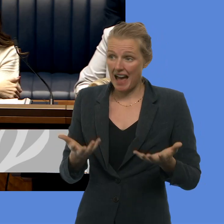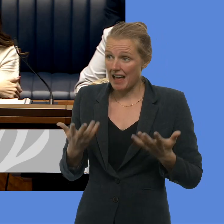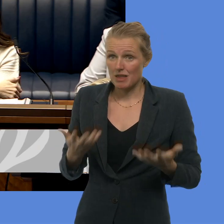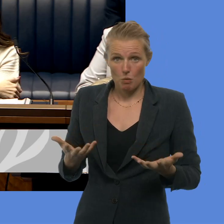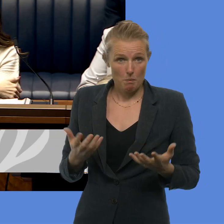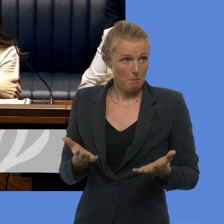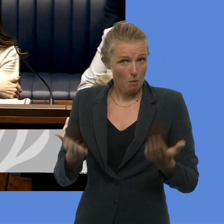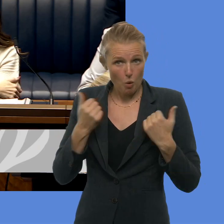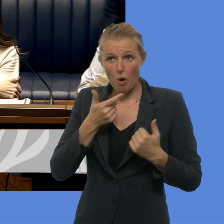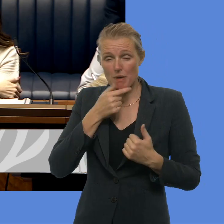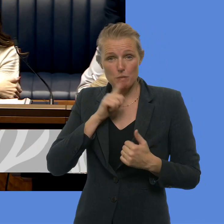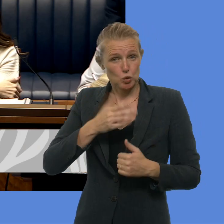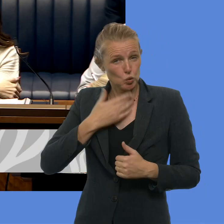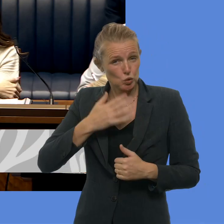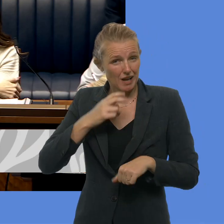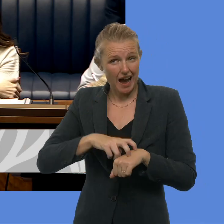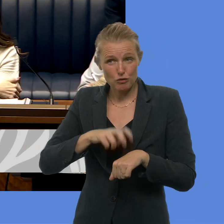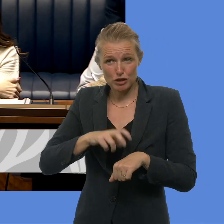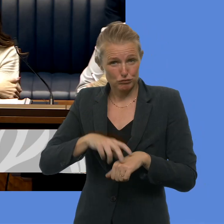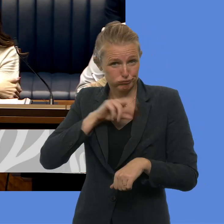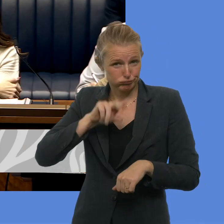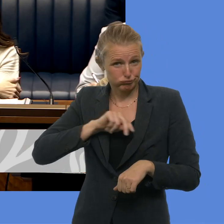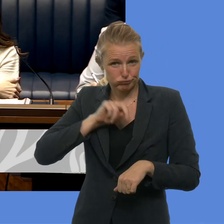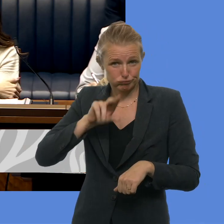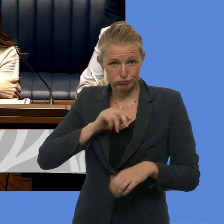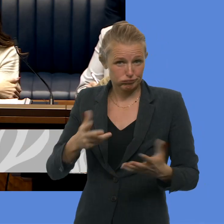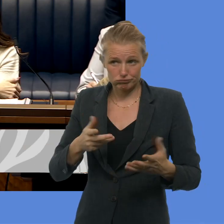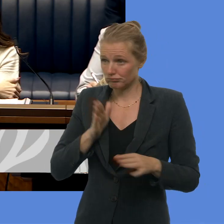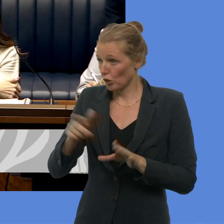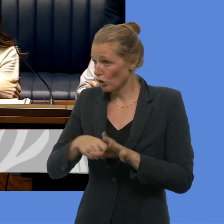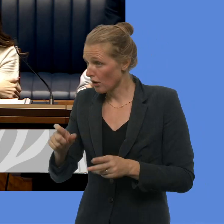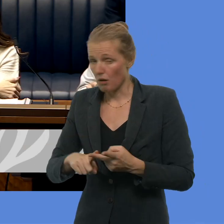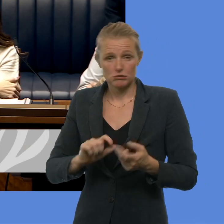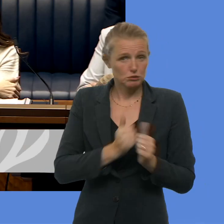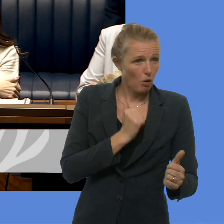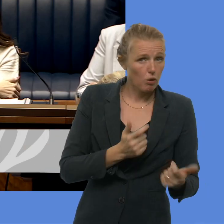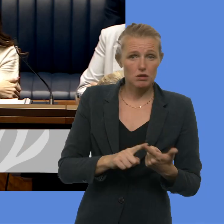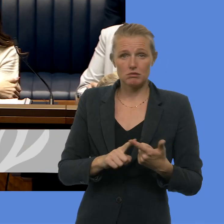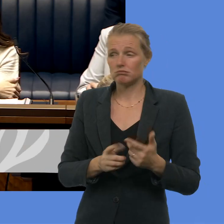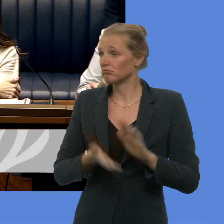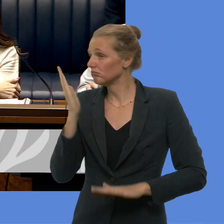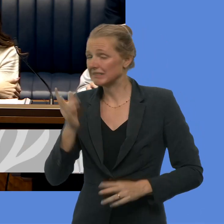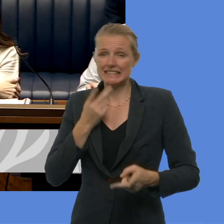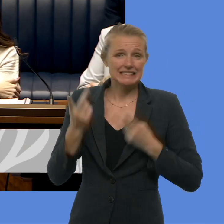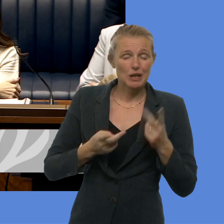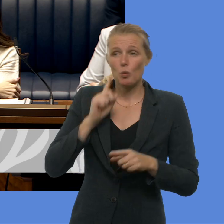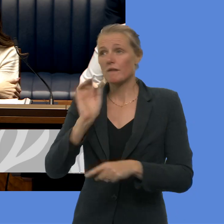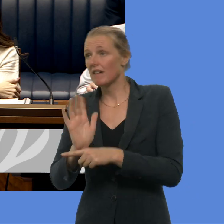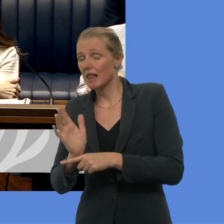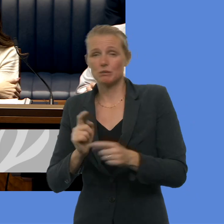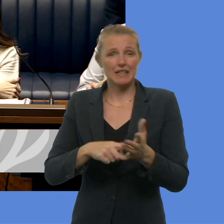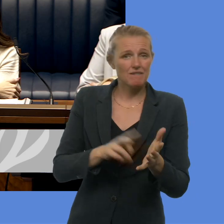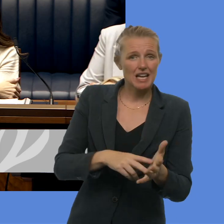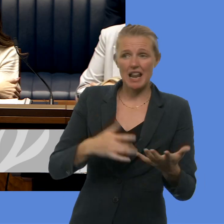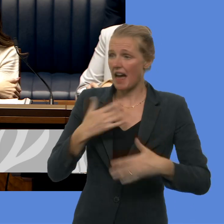the language Gakalala. They're going for coffee as Gaelic, they're going to youth clubs, playing sport, doing their messages, singing songs, watching films, TV shows